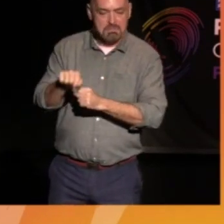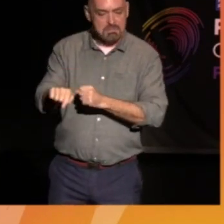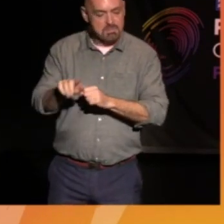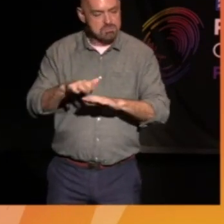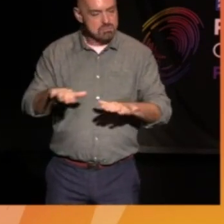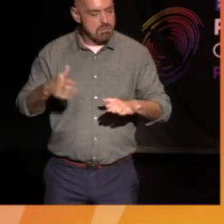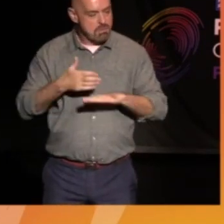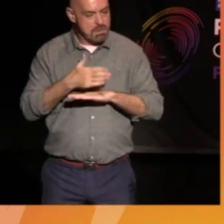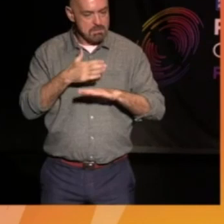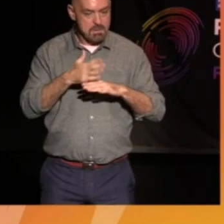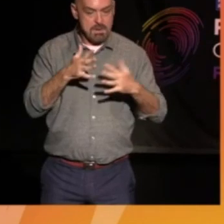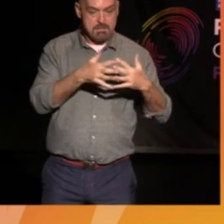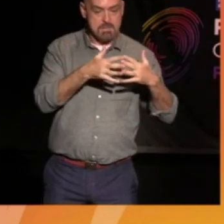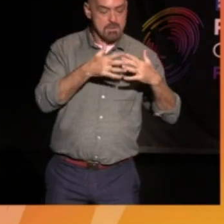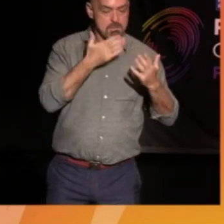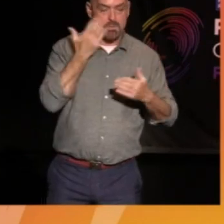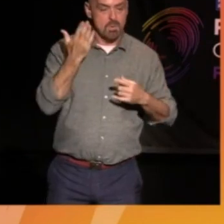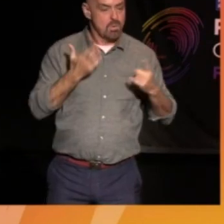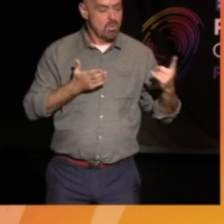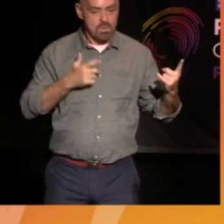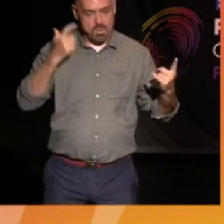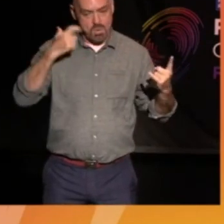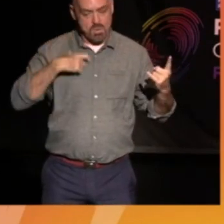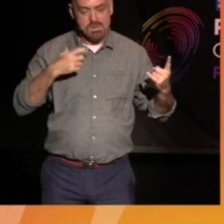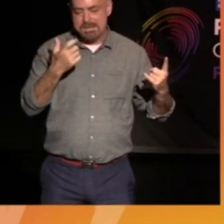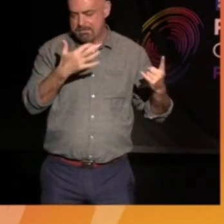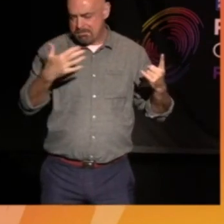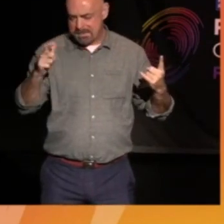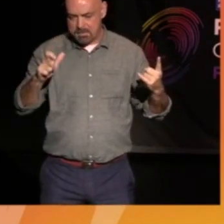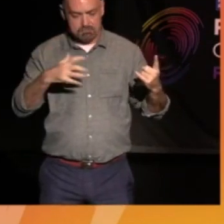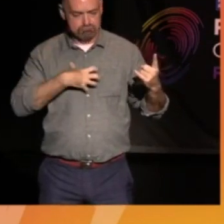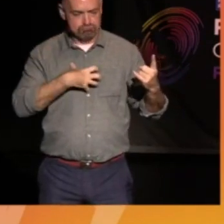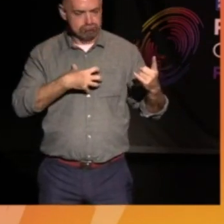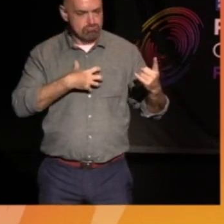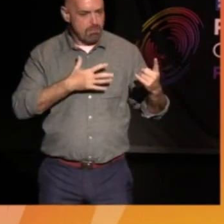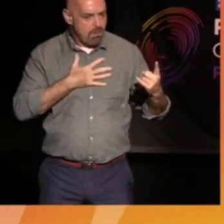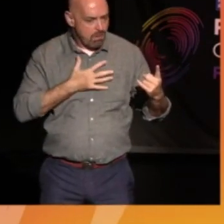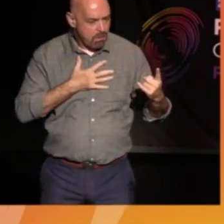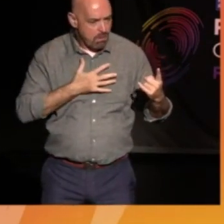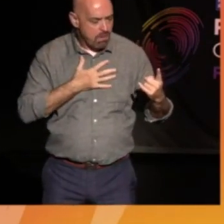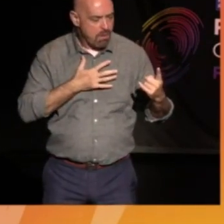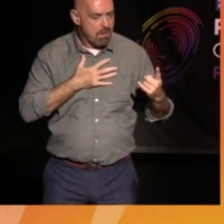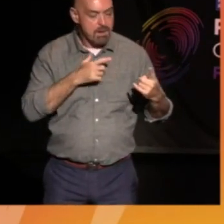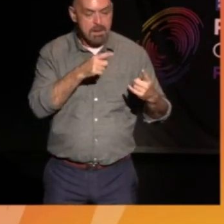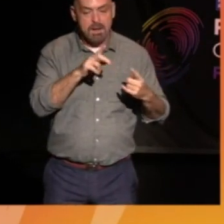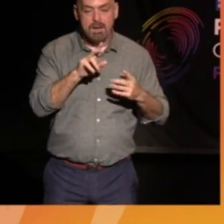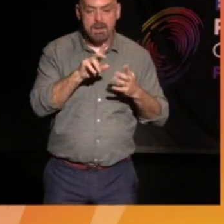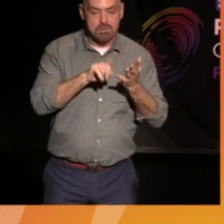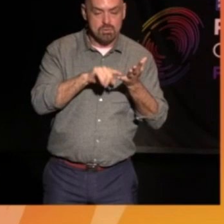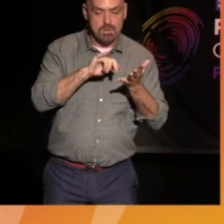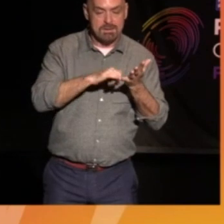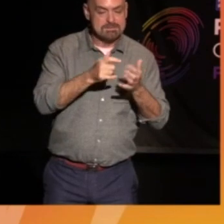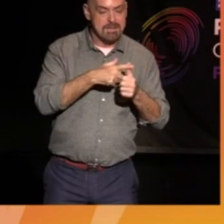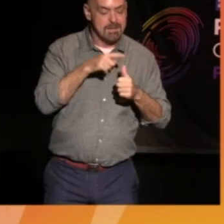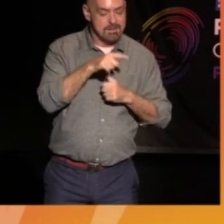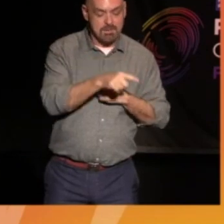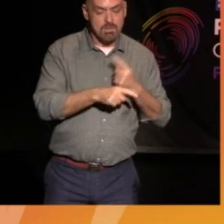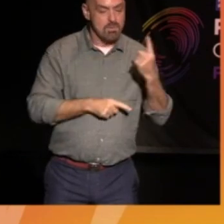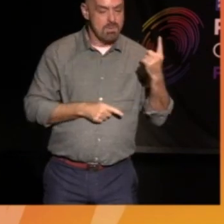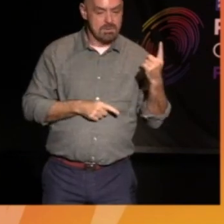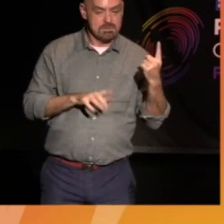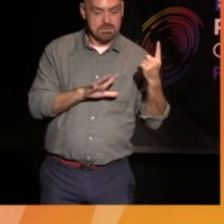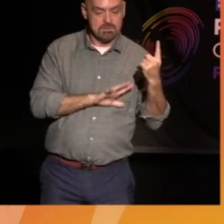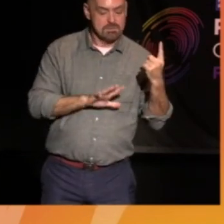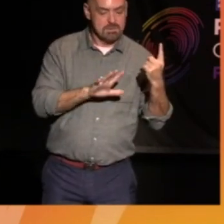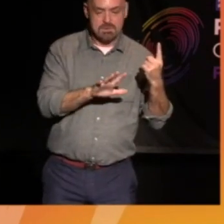in United States. And perhaps many people will be shocked to learn that United States is the only country that has